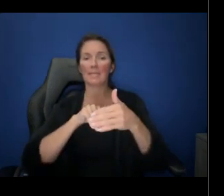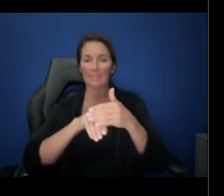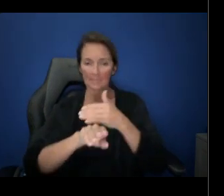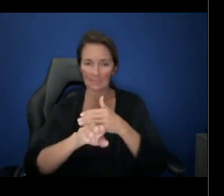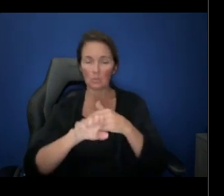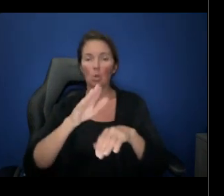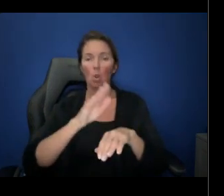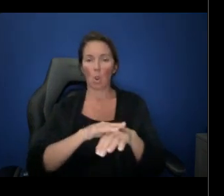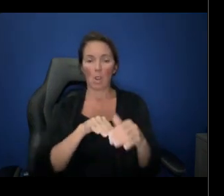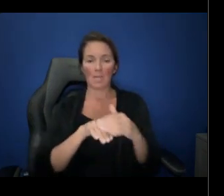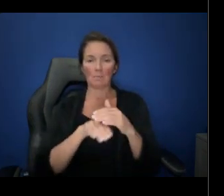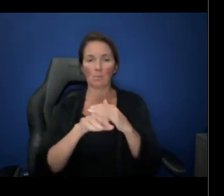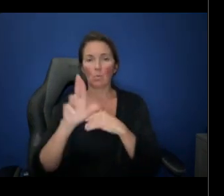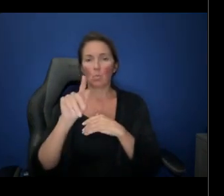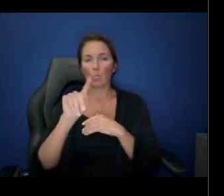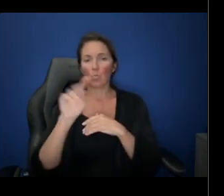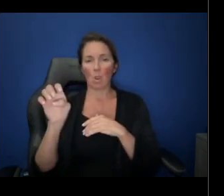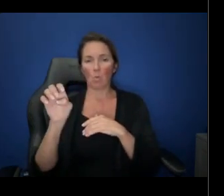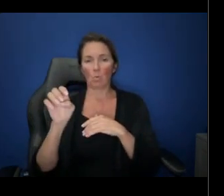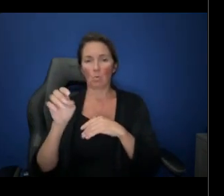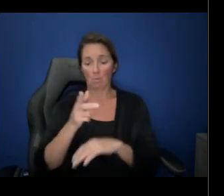an accessible route.